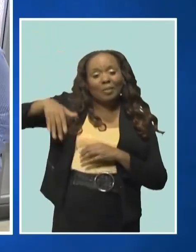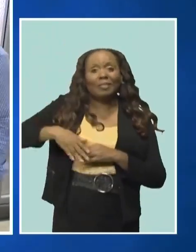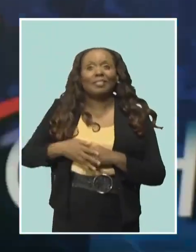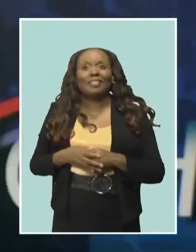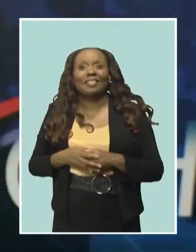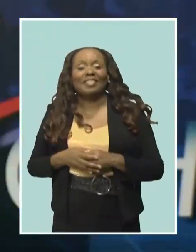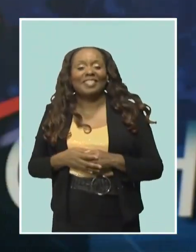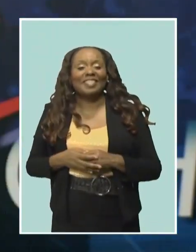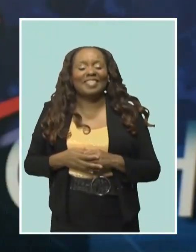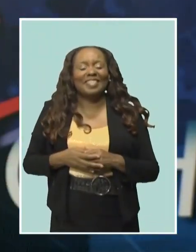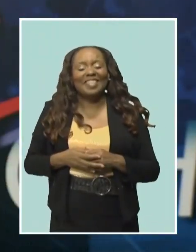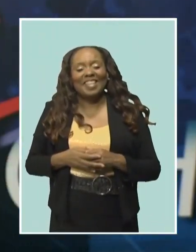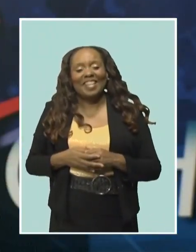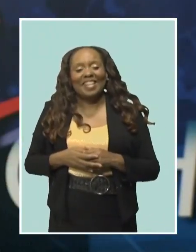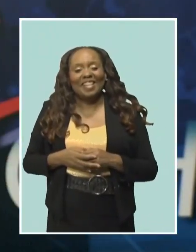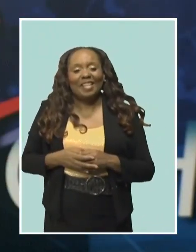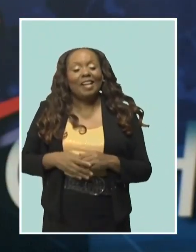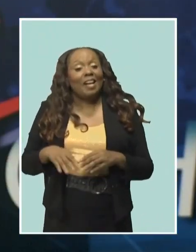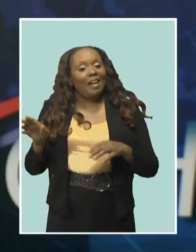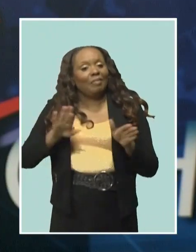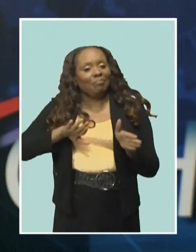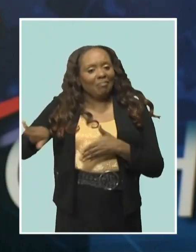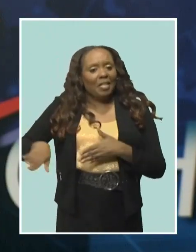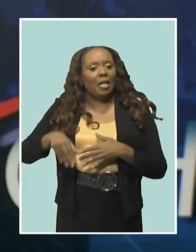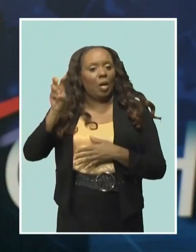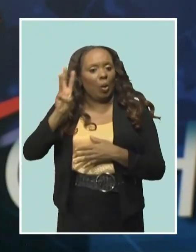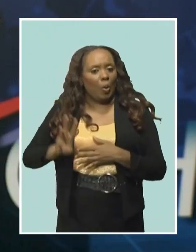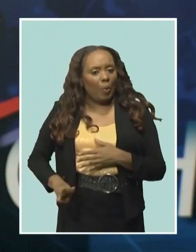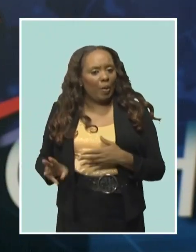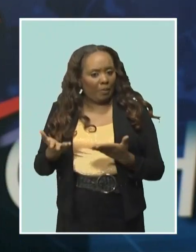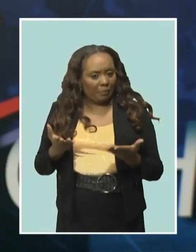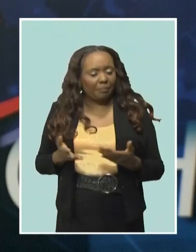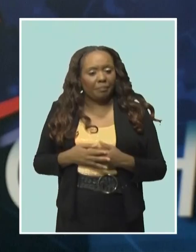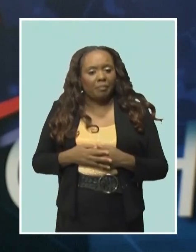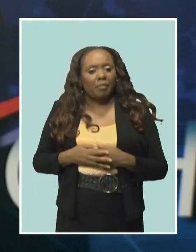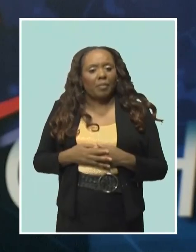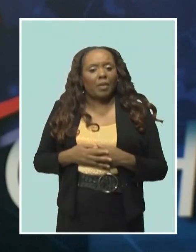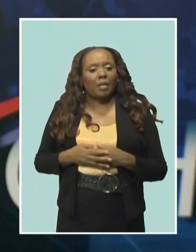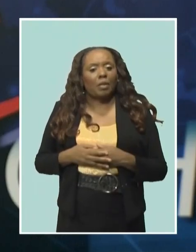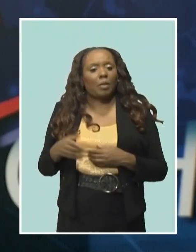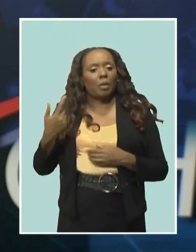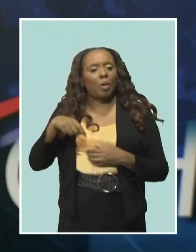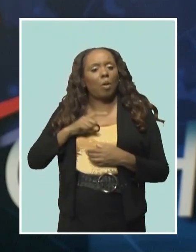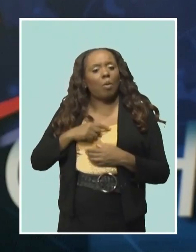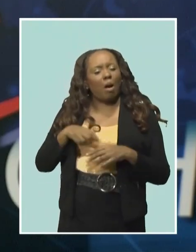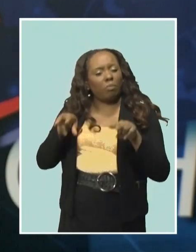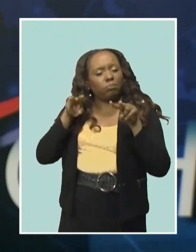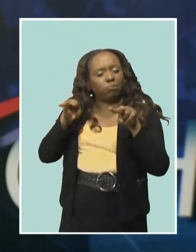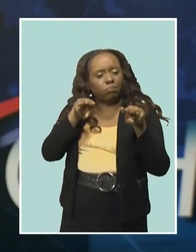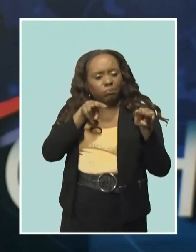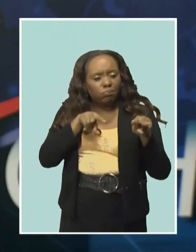up. Well, the other big news today has been the weather, as Barbados Meteorological Services